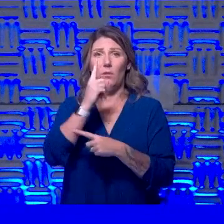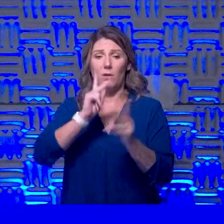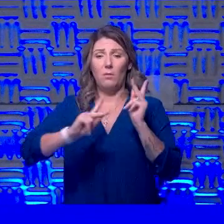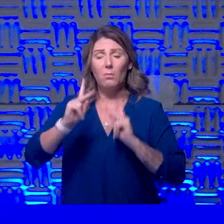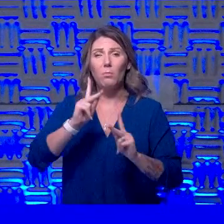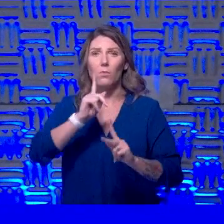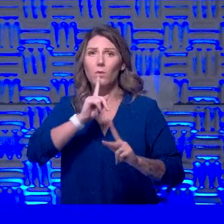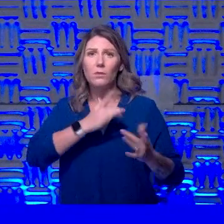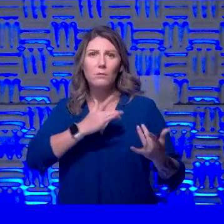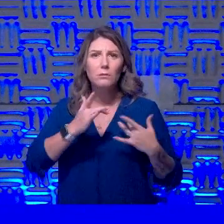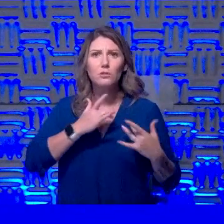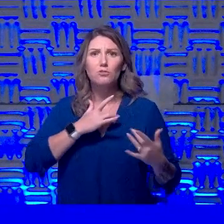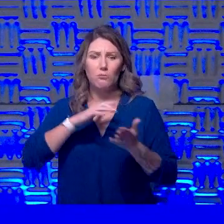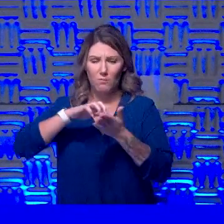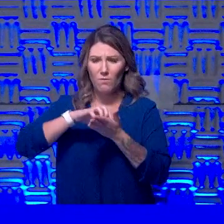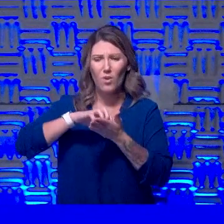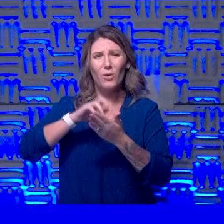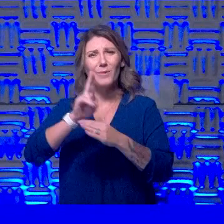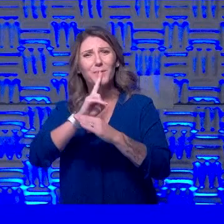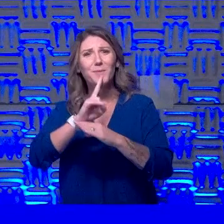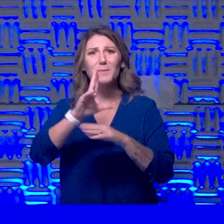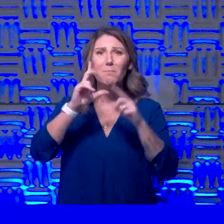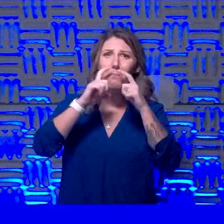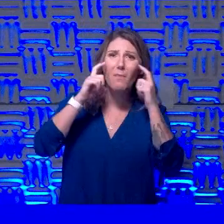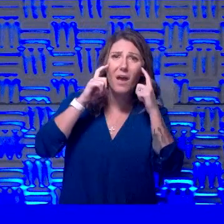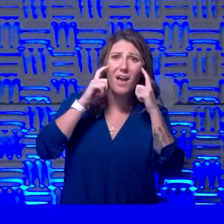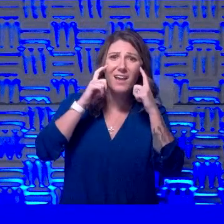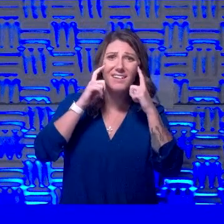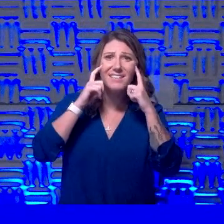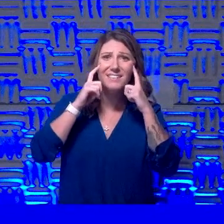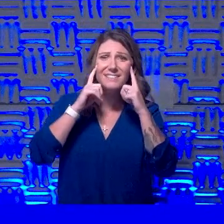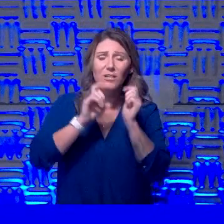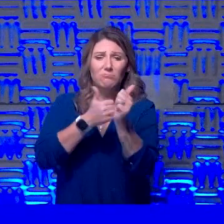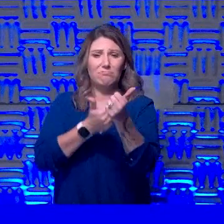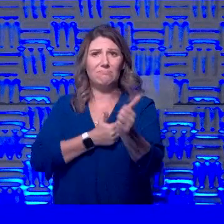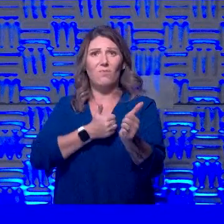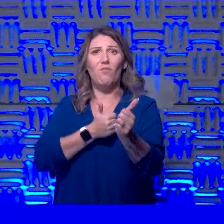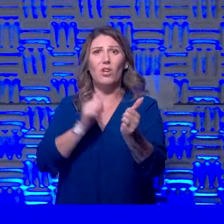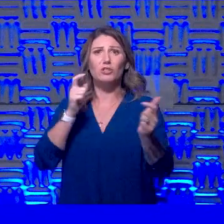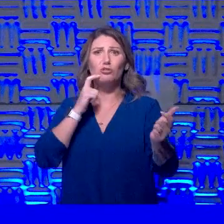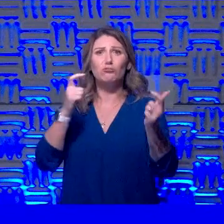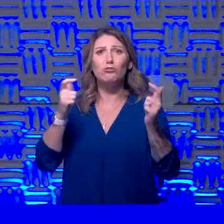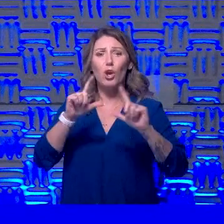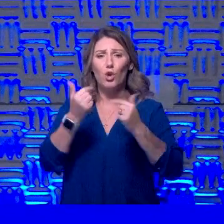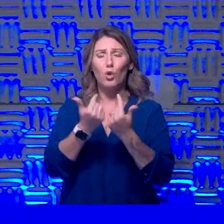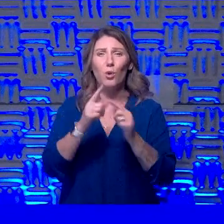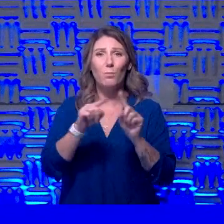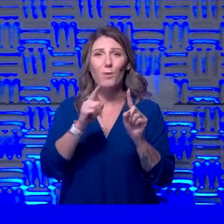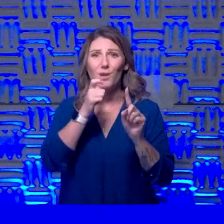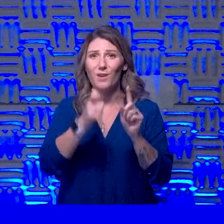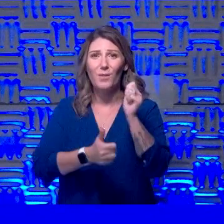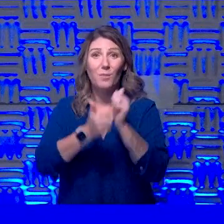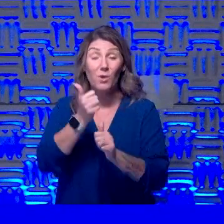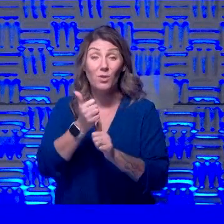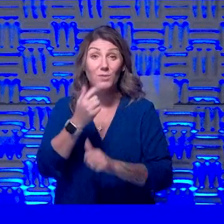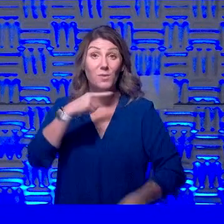are vulnerable, who are wearing their masks, who are staying out of large group gatherings. But that is not the majority, just as we heard,